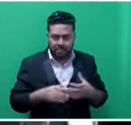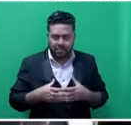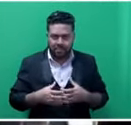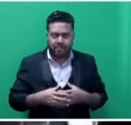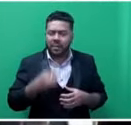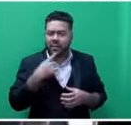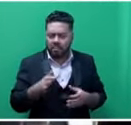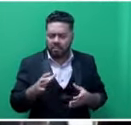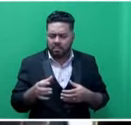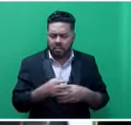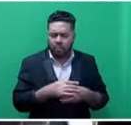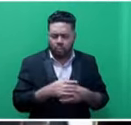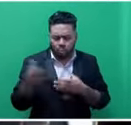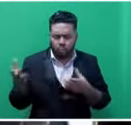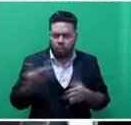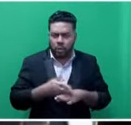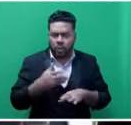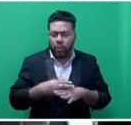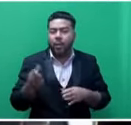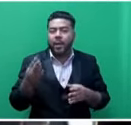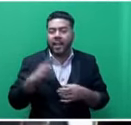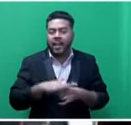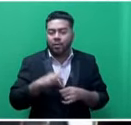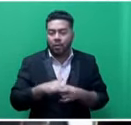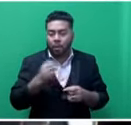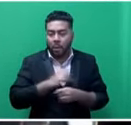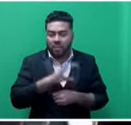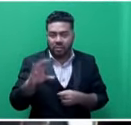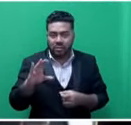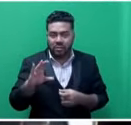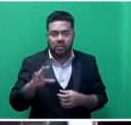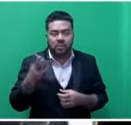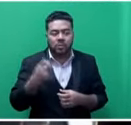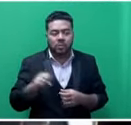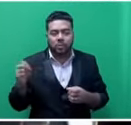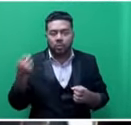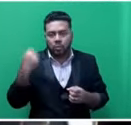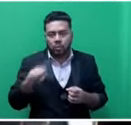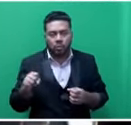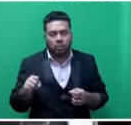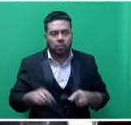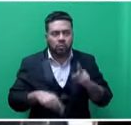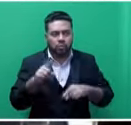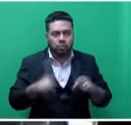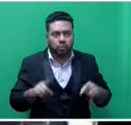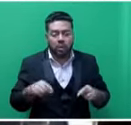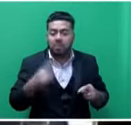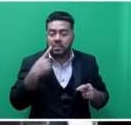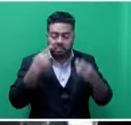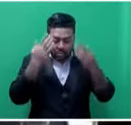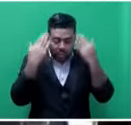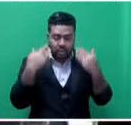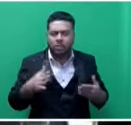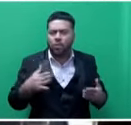concerted efforts to bring these to the Electoral Commission. It was to no avail. Mr. Speaker, sir, it is